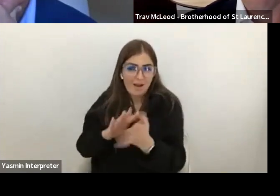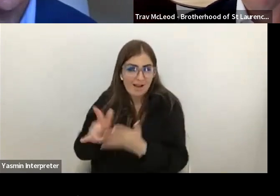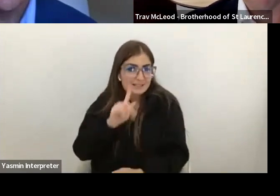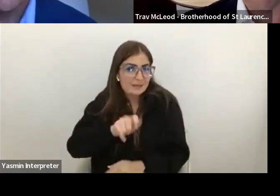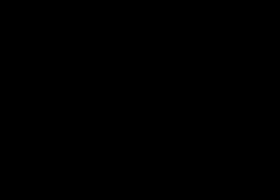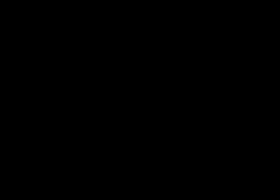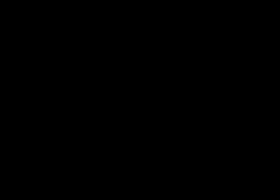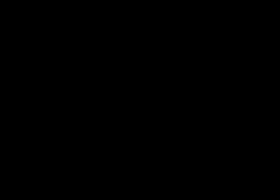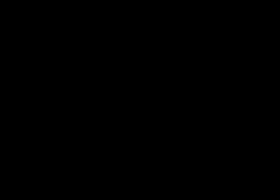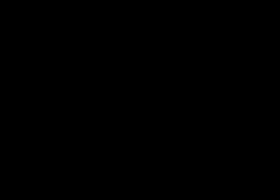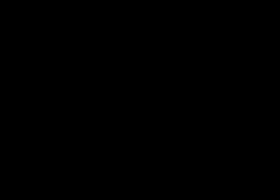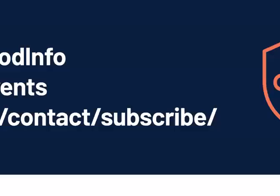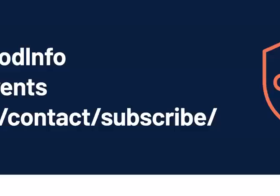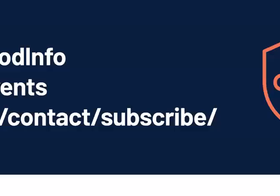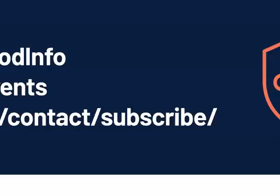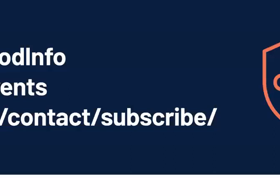time.